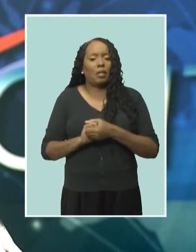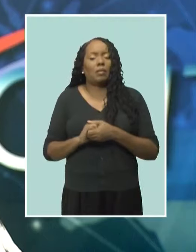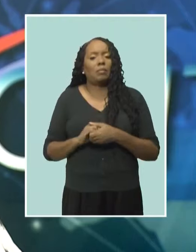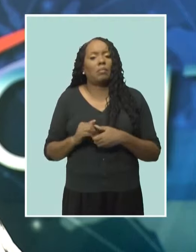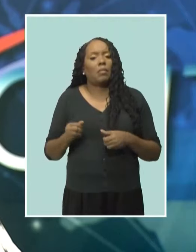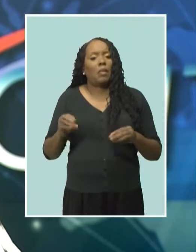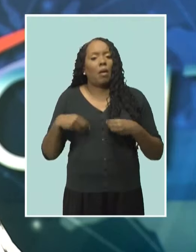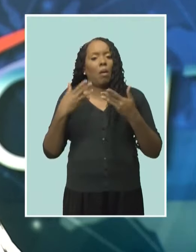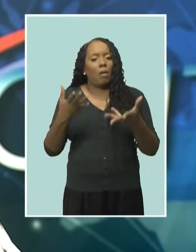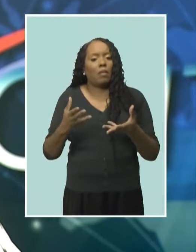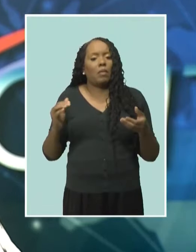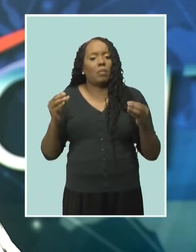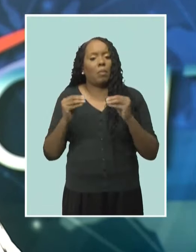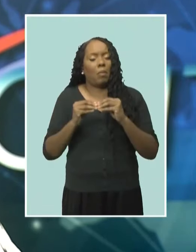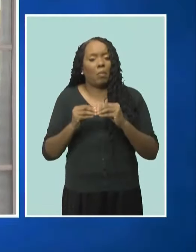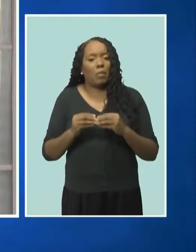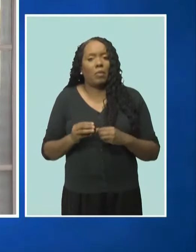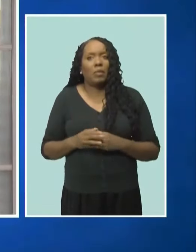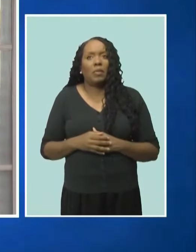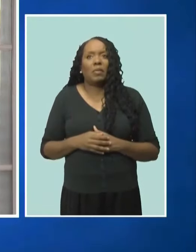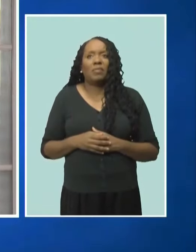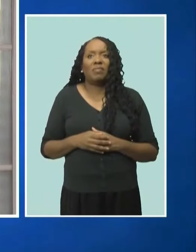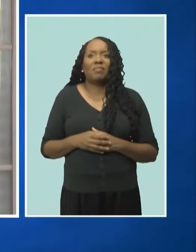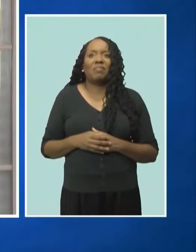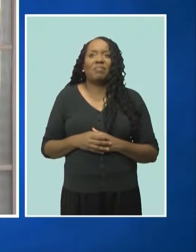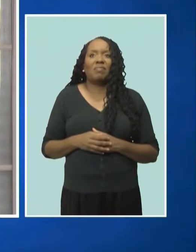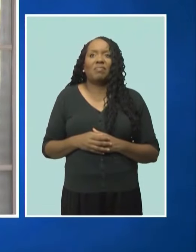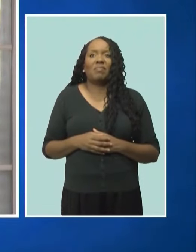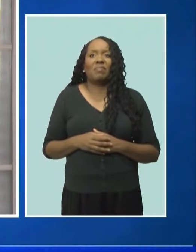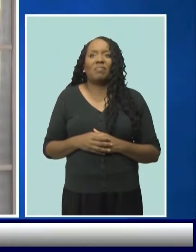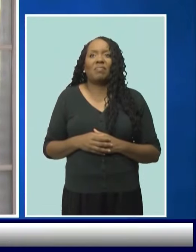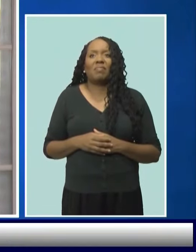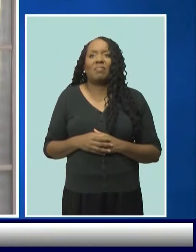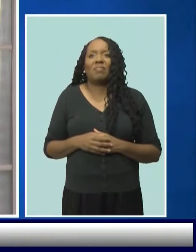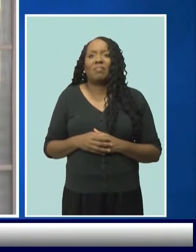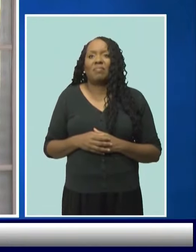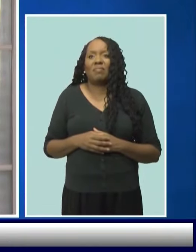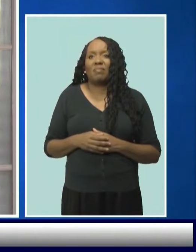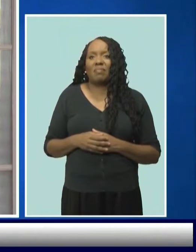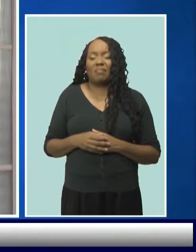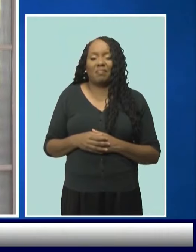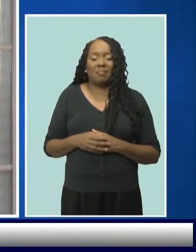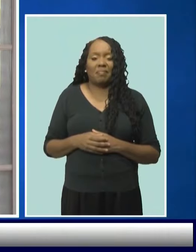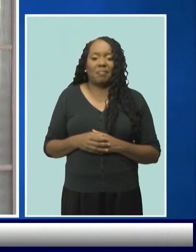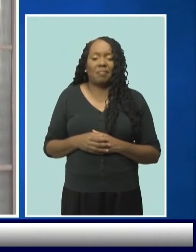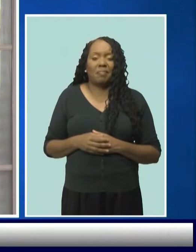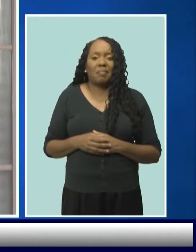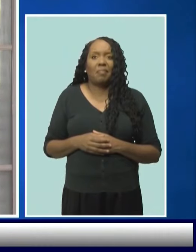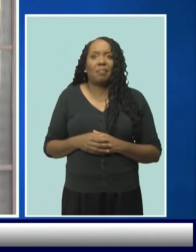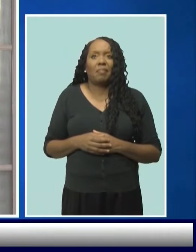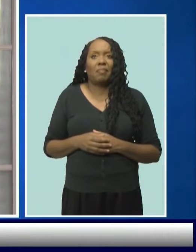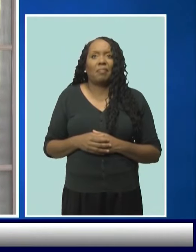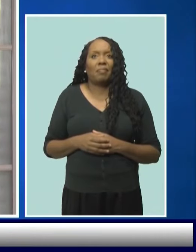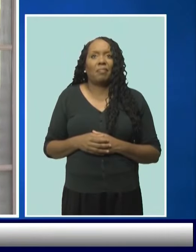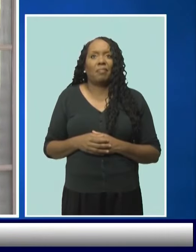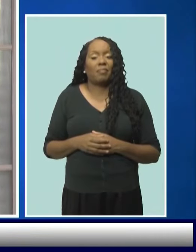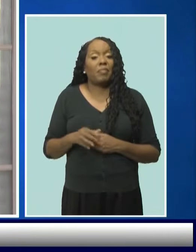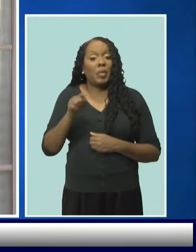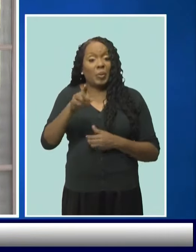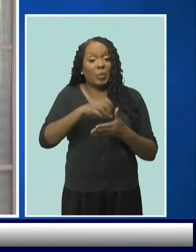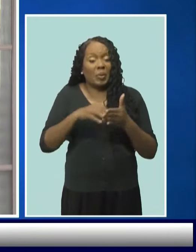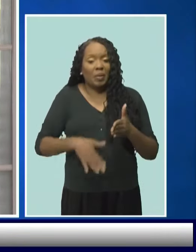partnership. So students, let me just tell you the institutions that you belong